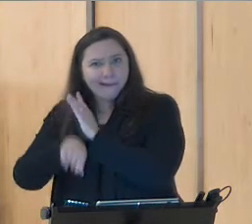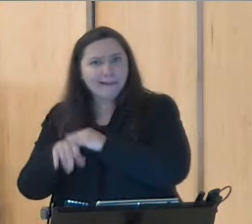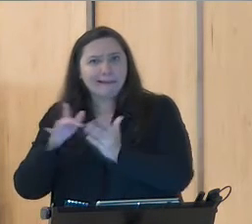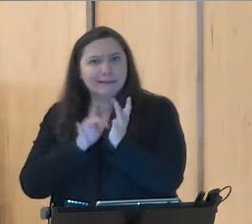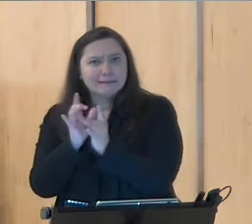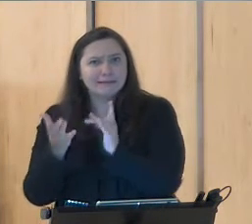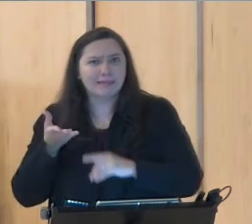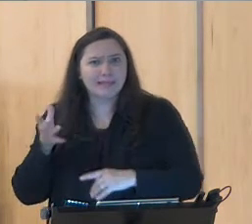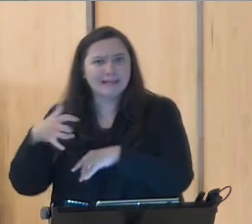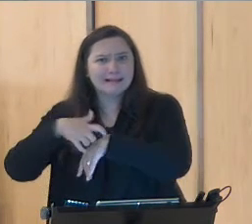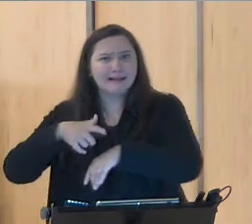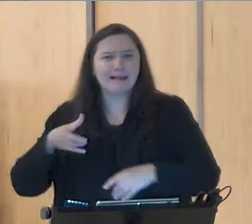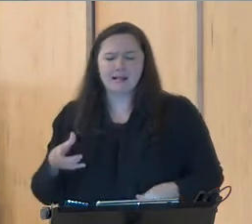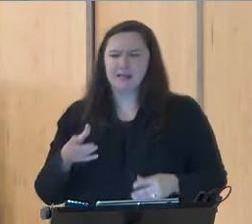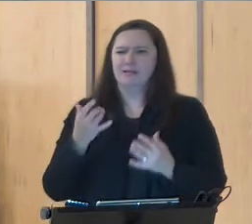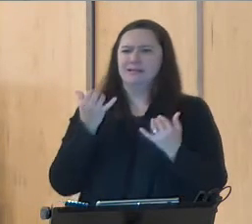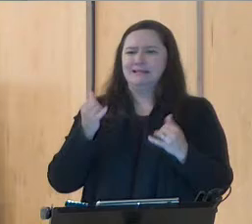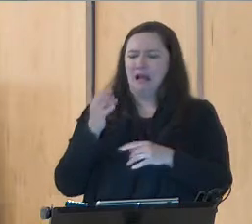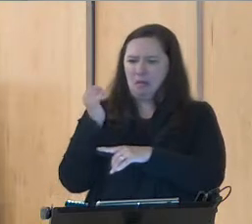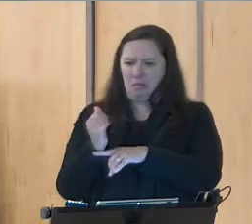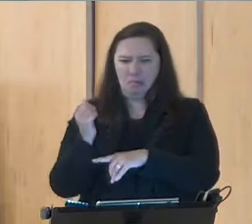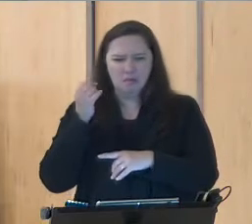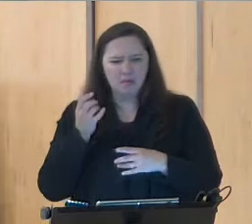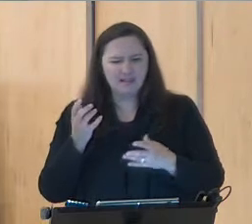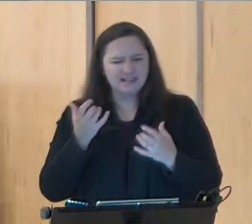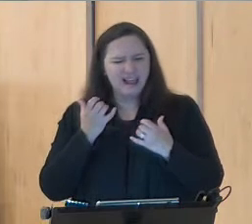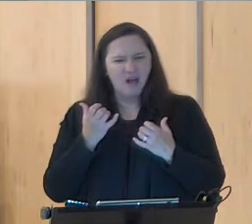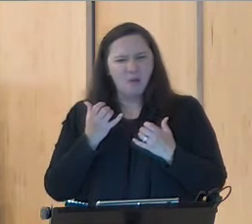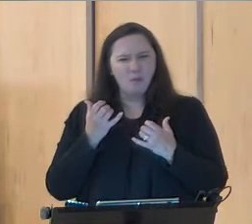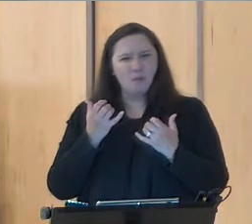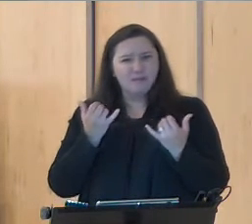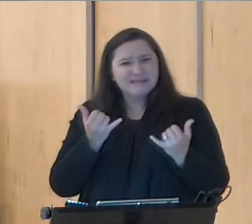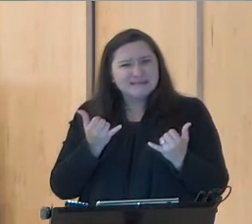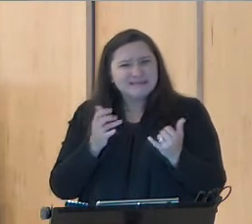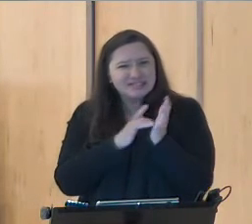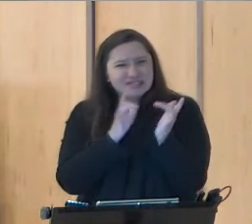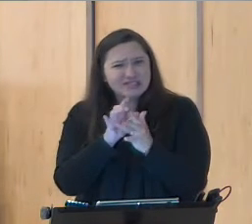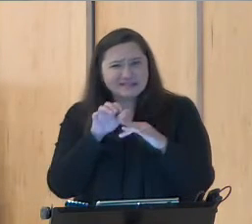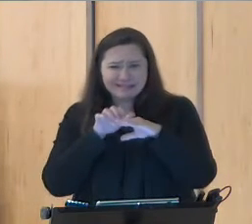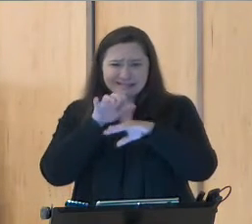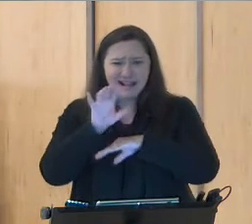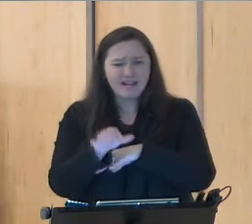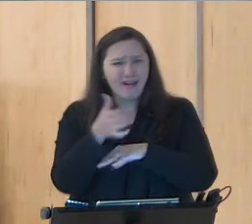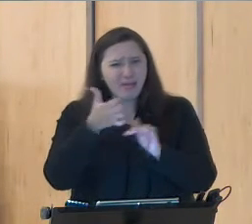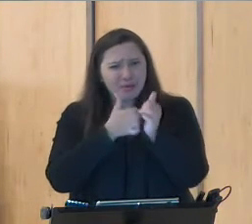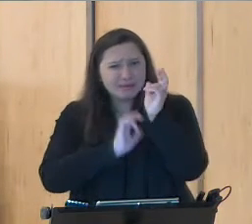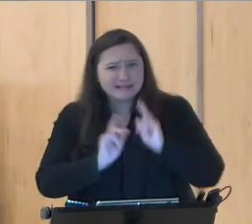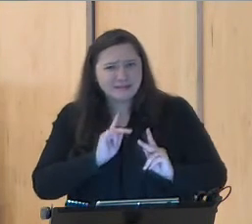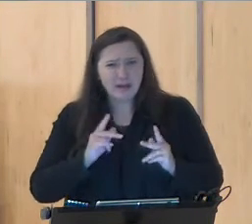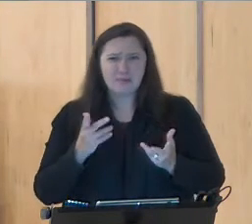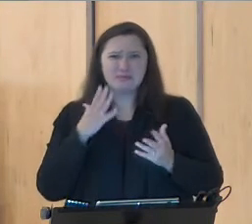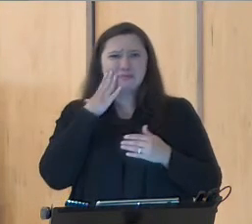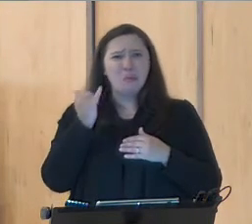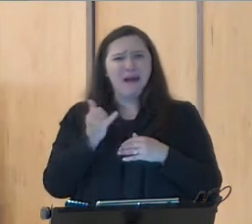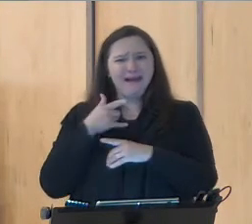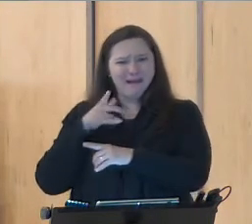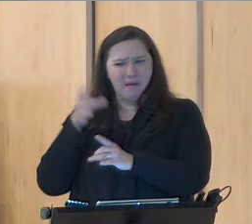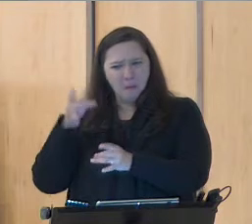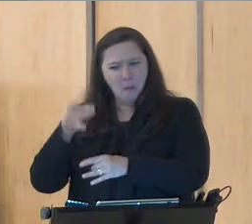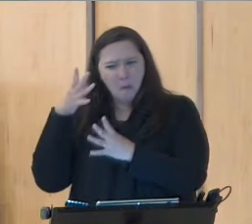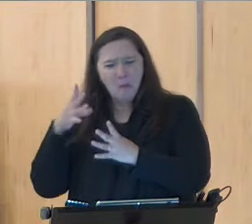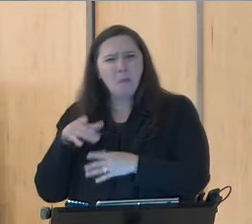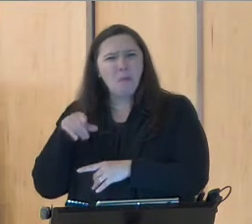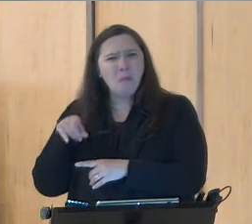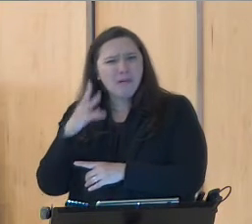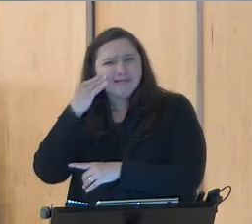hometown, that Jesus would now send them out into other areas to preach the word of God. But that's exactly what Jesus